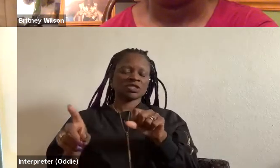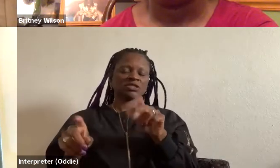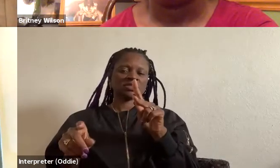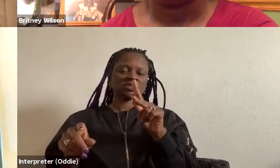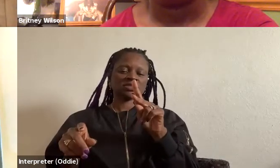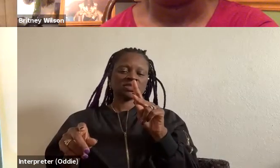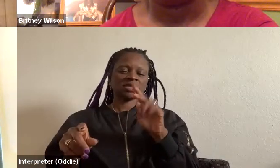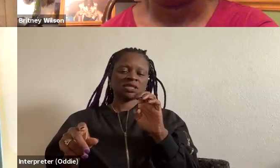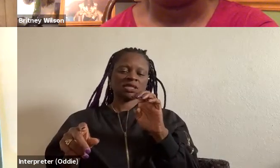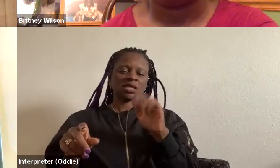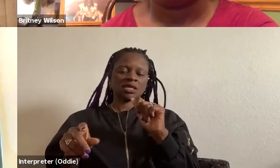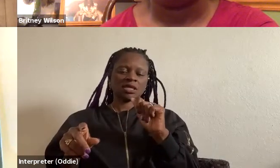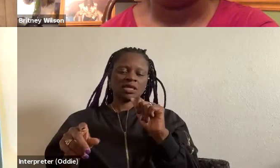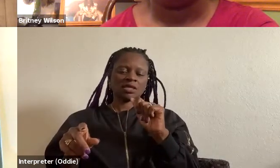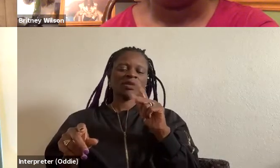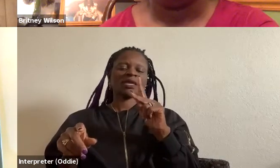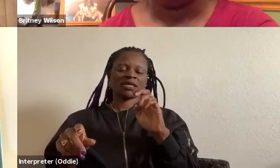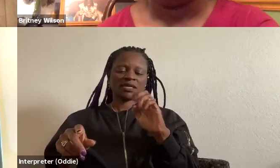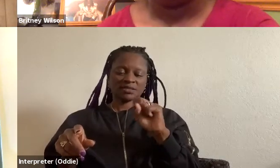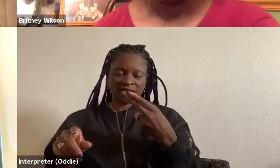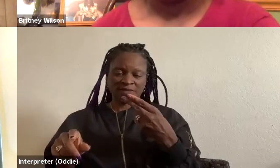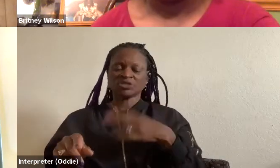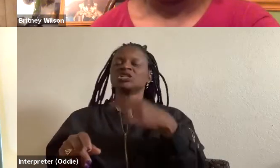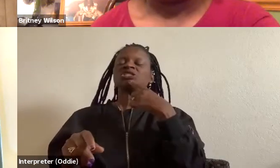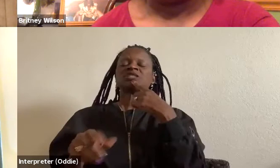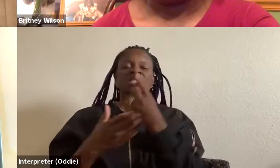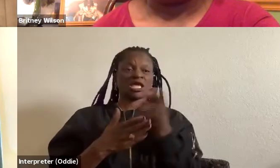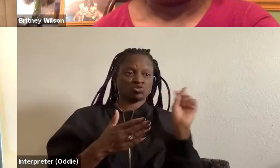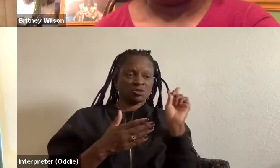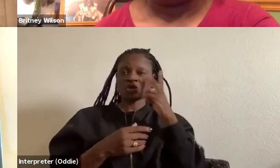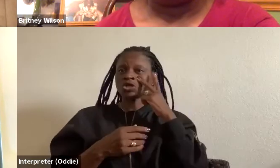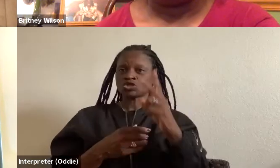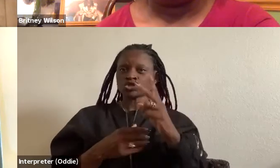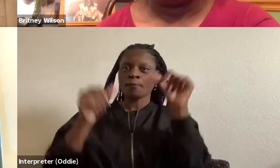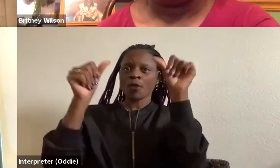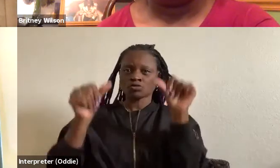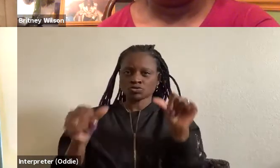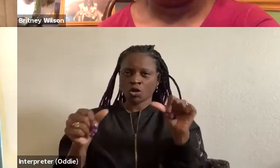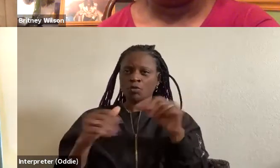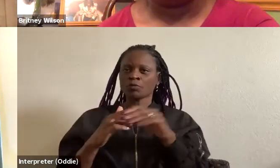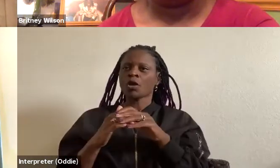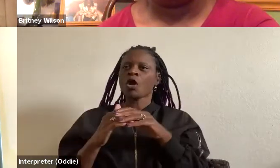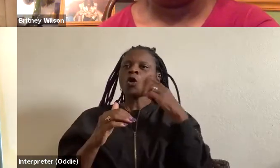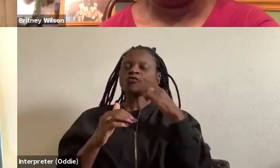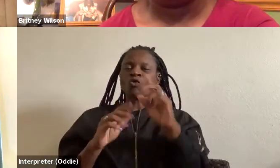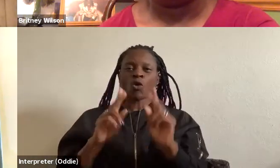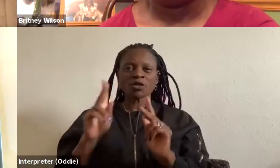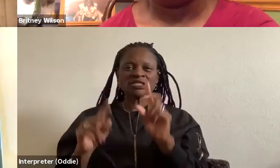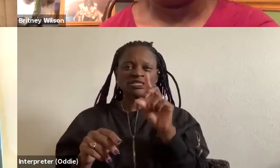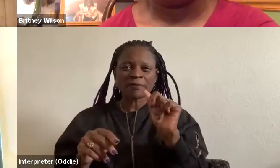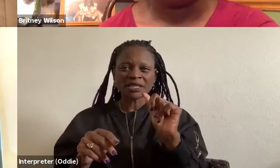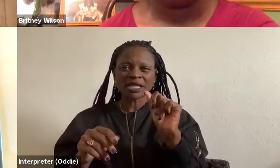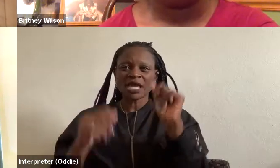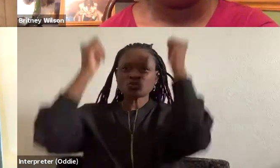I saw a poster for a panel on disability and inclusivity, and it was literally all white disabled people. And I was like, does